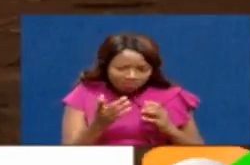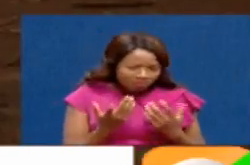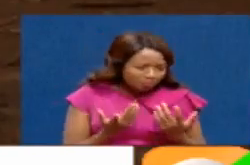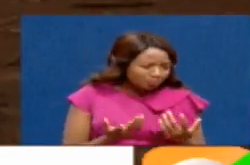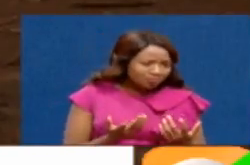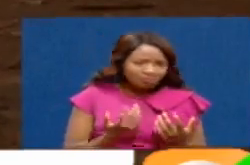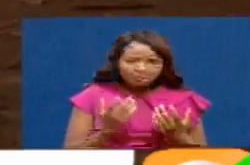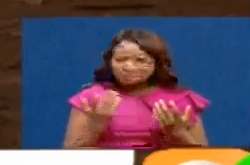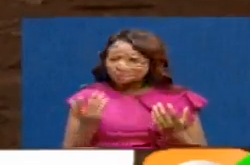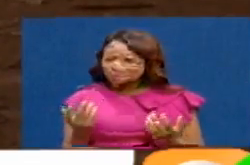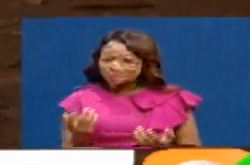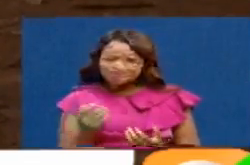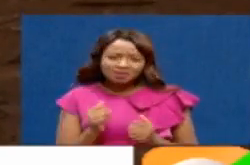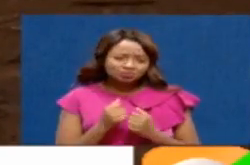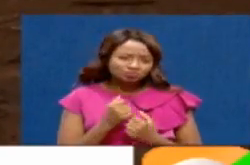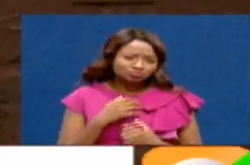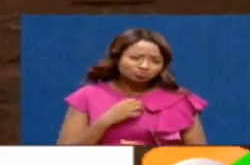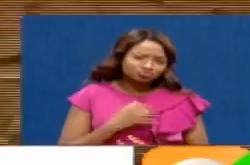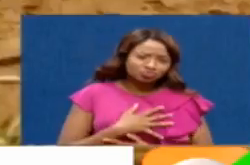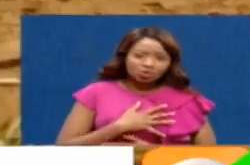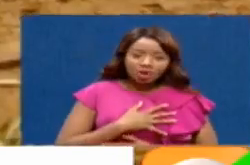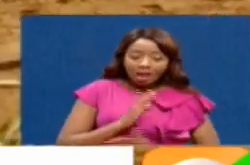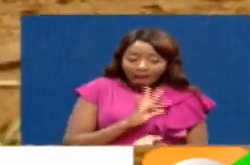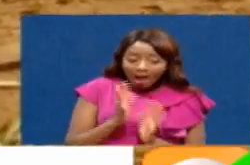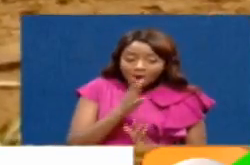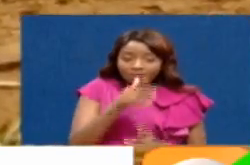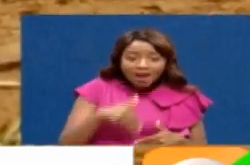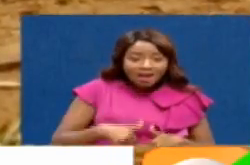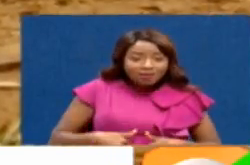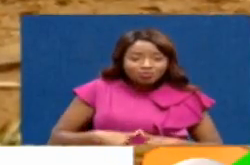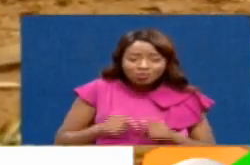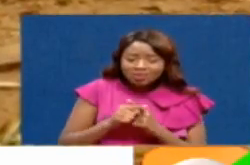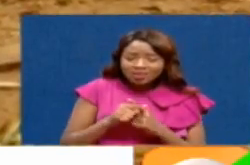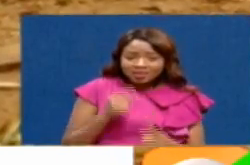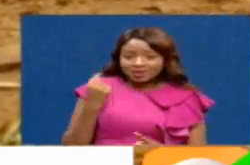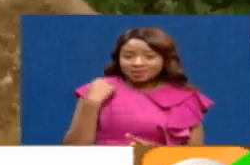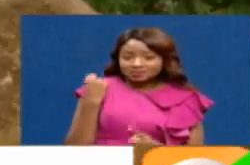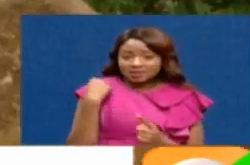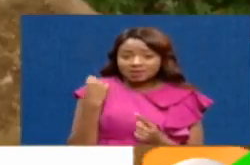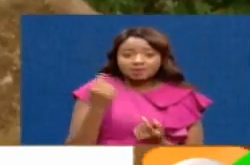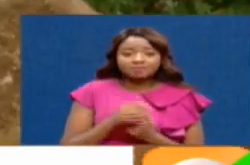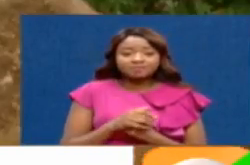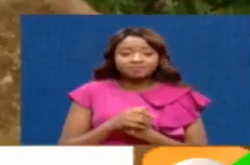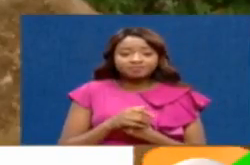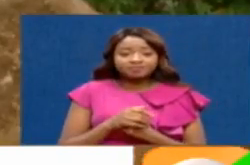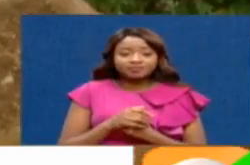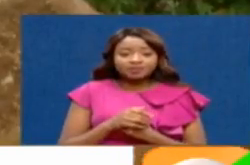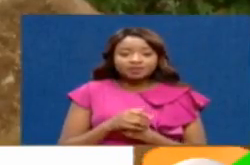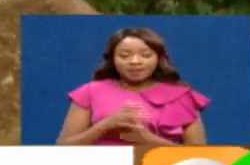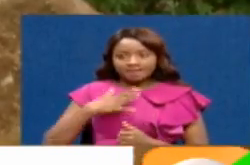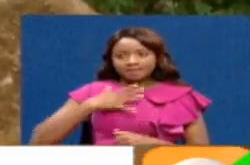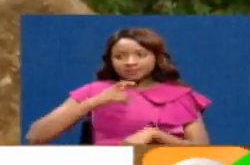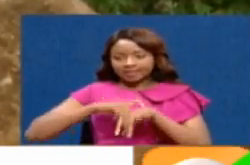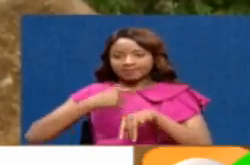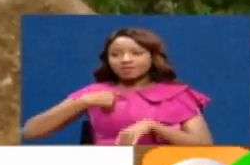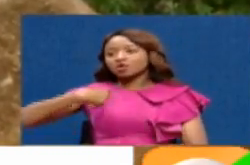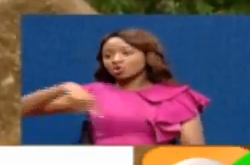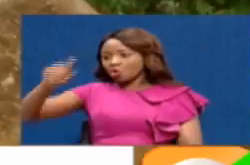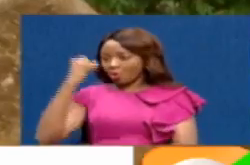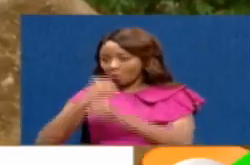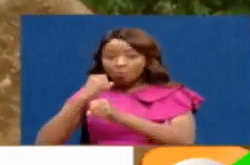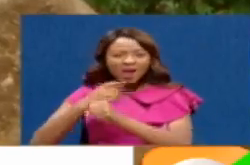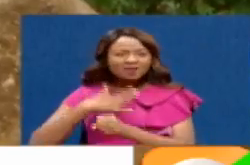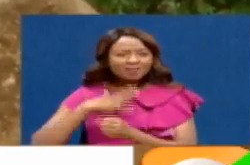to terms with the gruesome murder of the young couple last night. Wakati nilikuwa naenda kwa kazi, mimi nachunianga watu